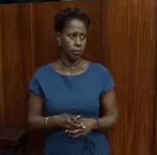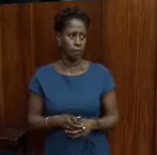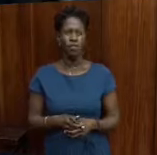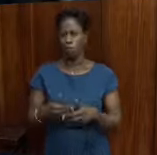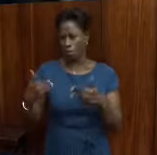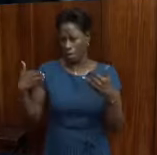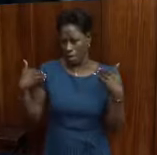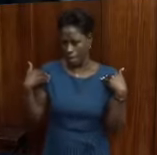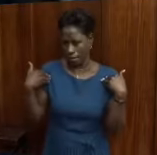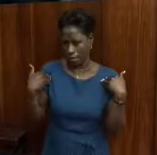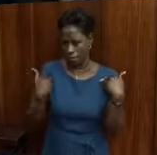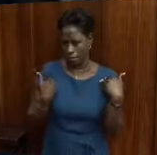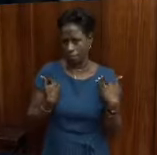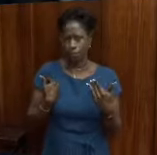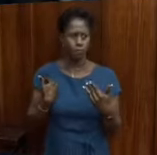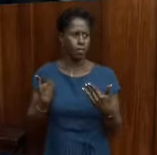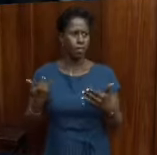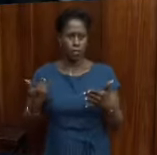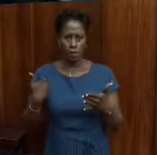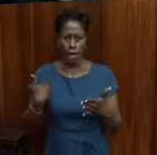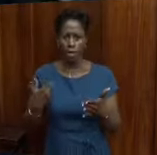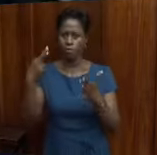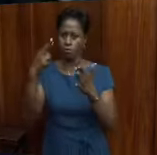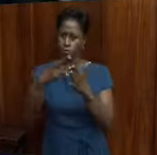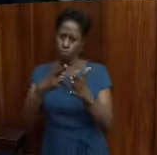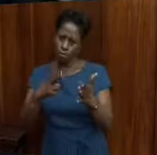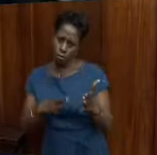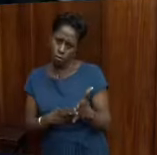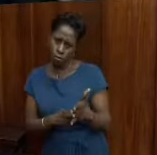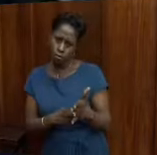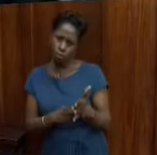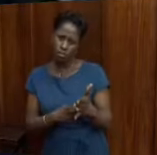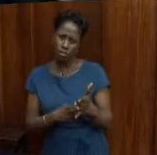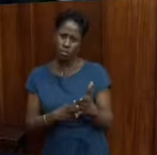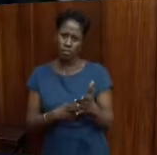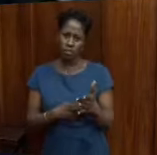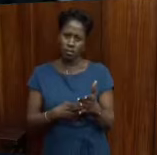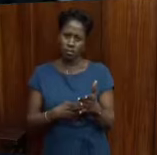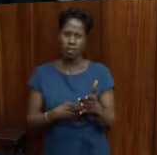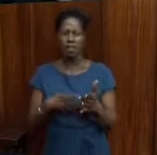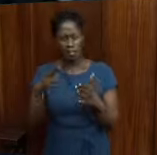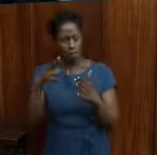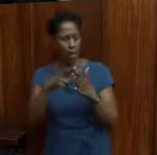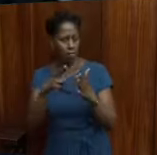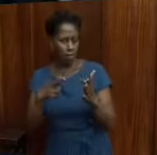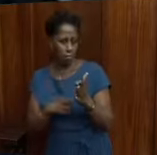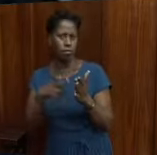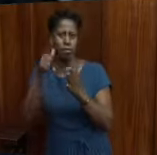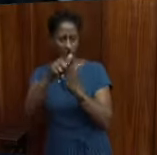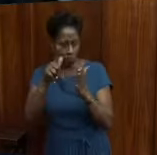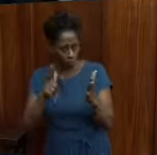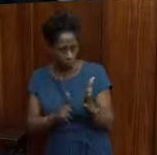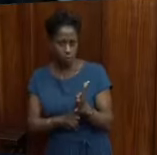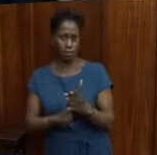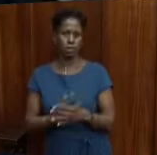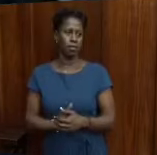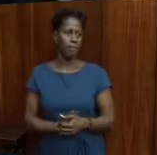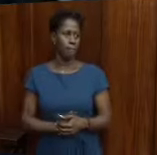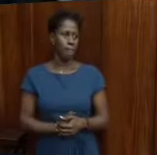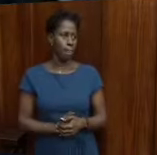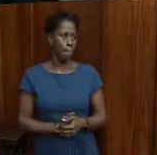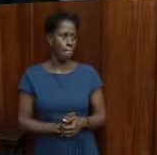legislative amendment of the St. Lucia Constitution to allow for ascension to the CCG. The government intends